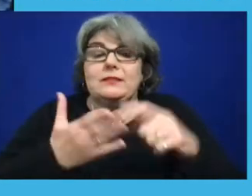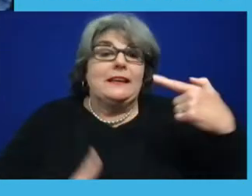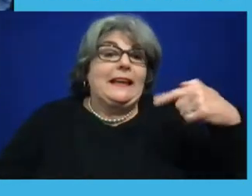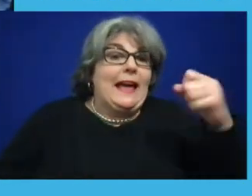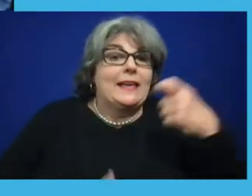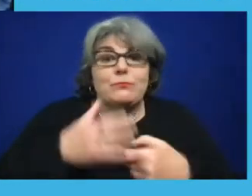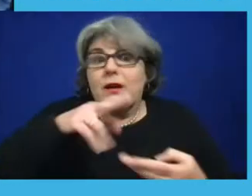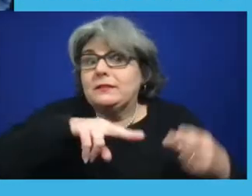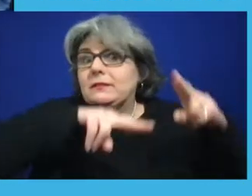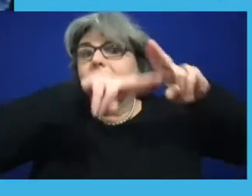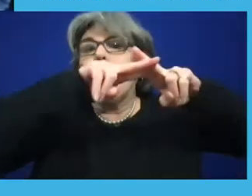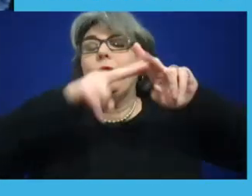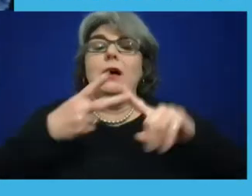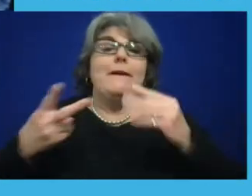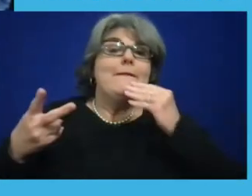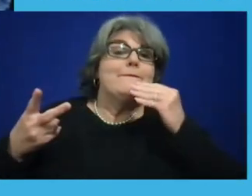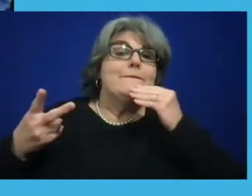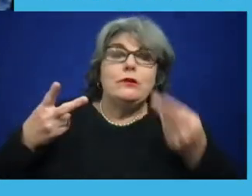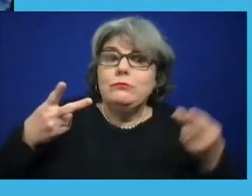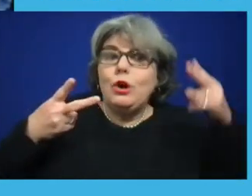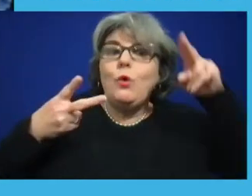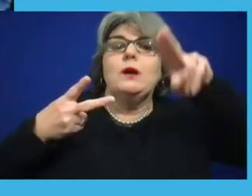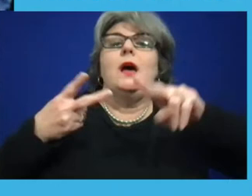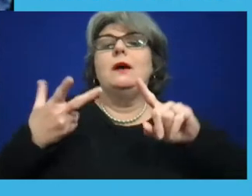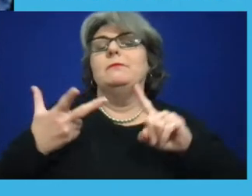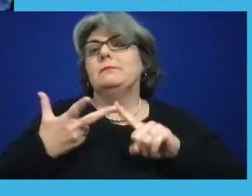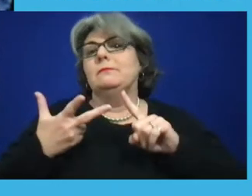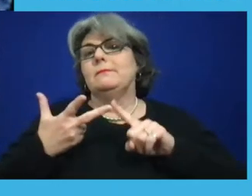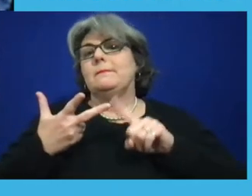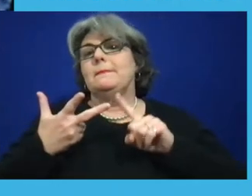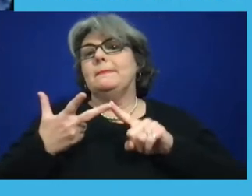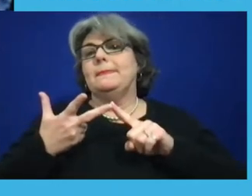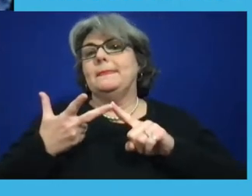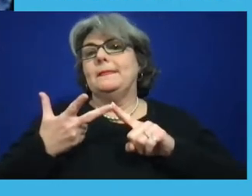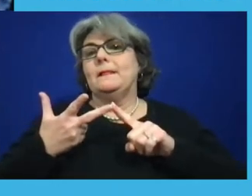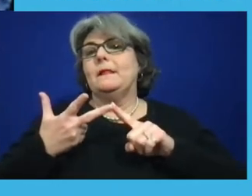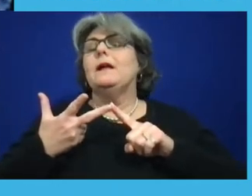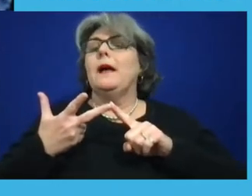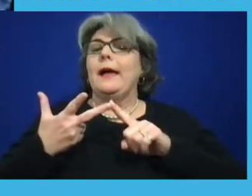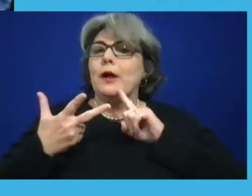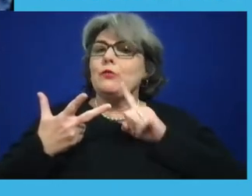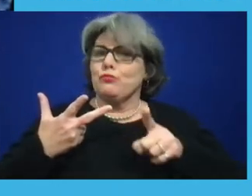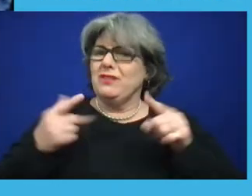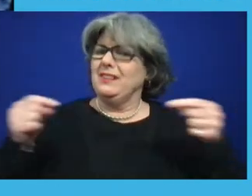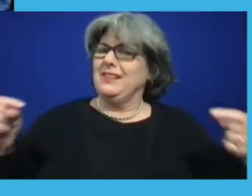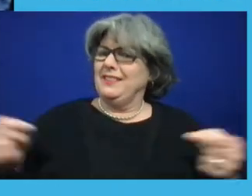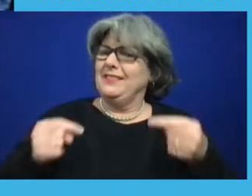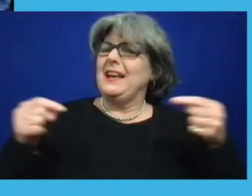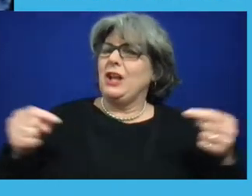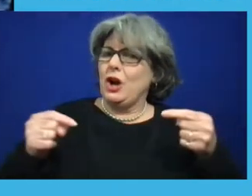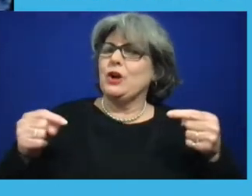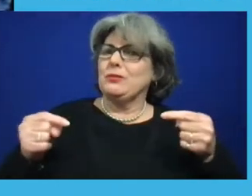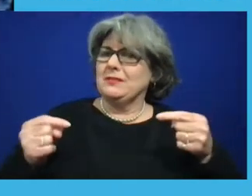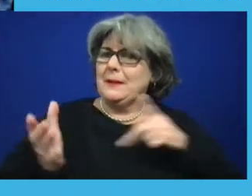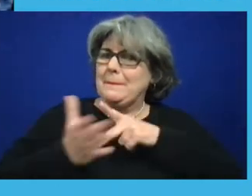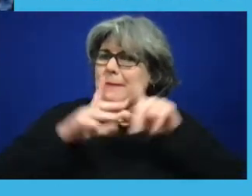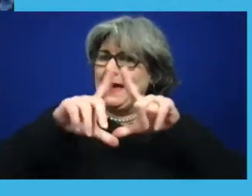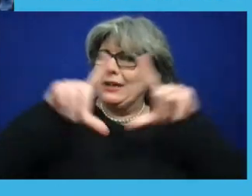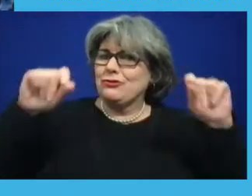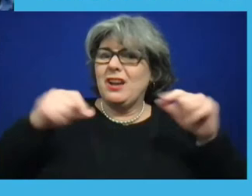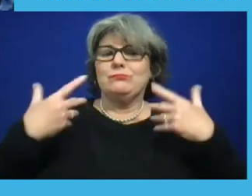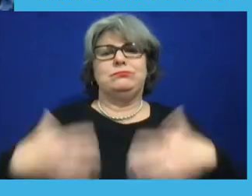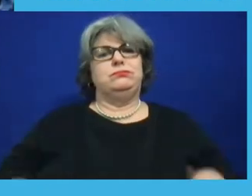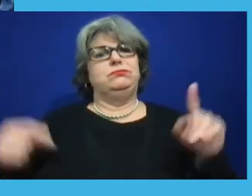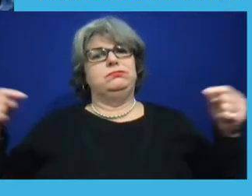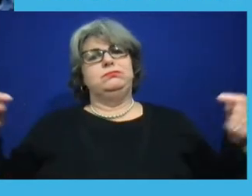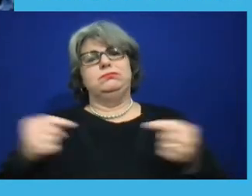roof. So we're seeing gas prices go up, grocery prices, and that takes